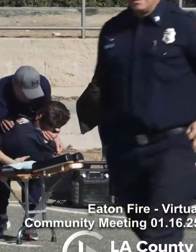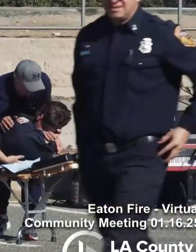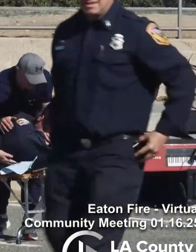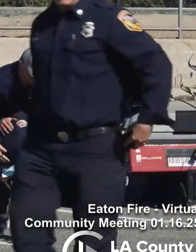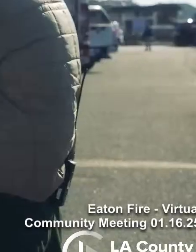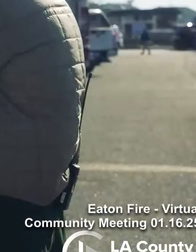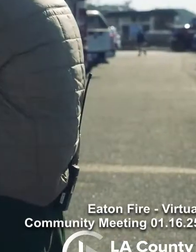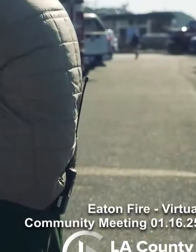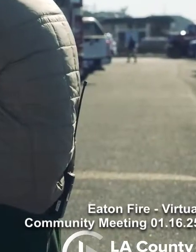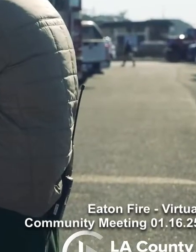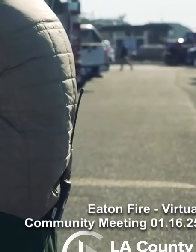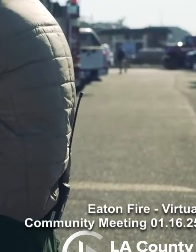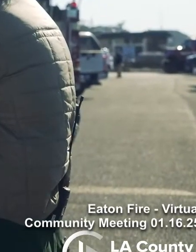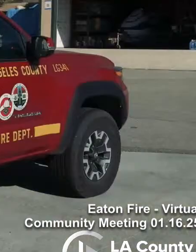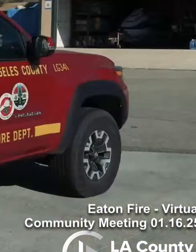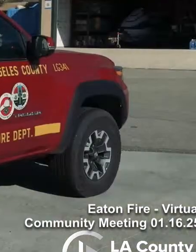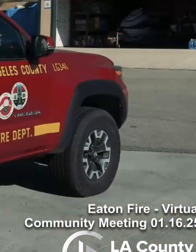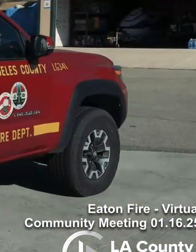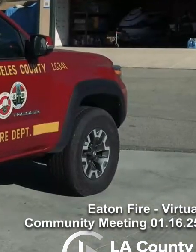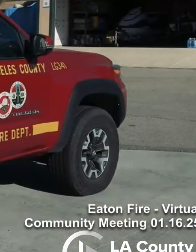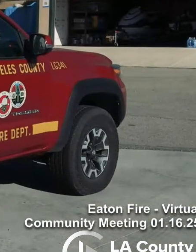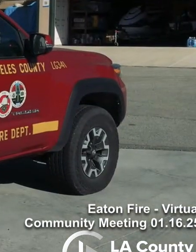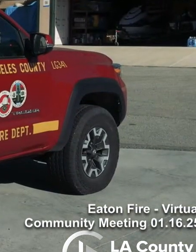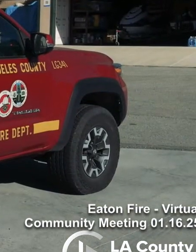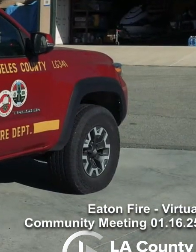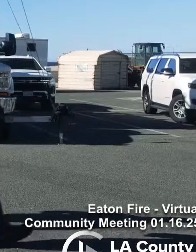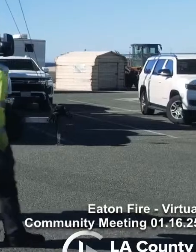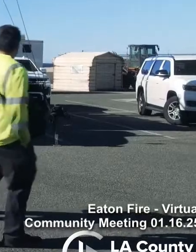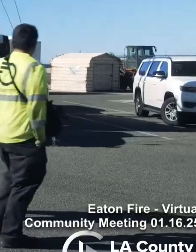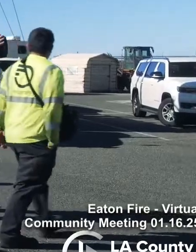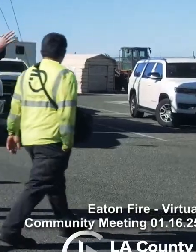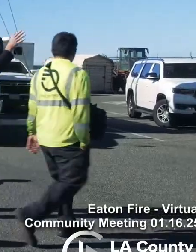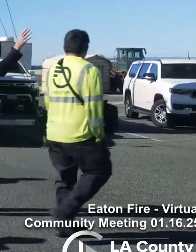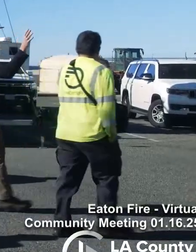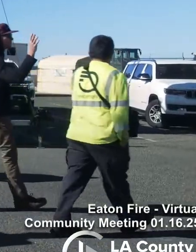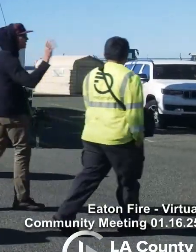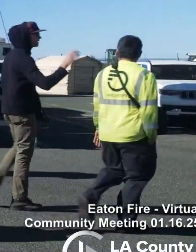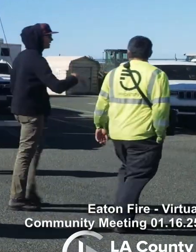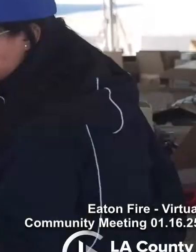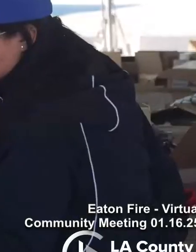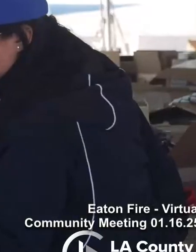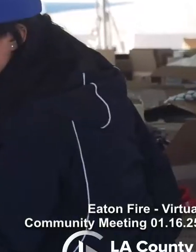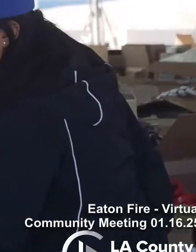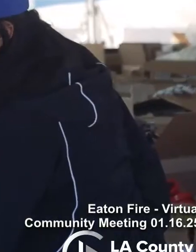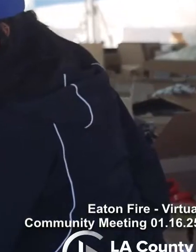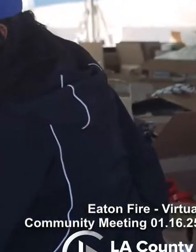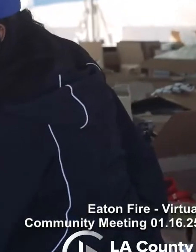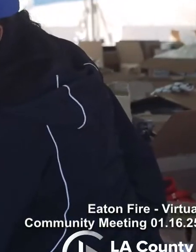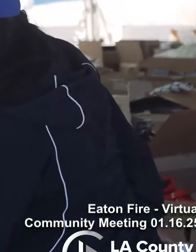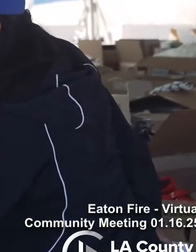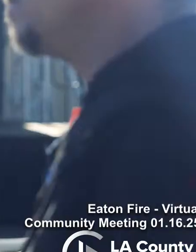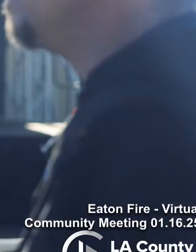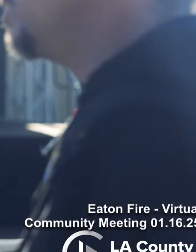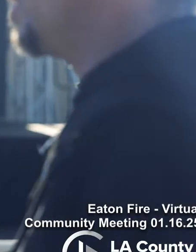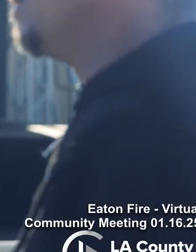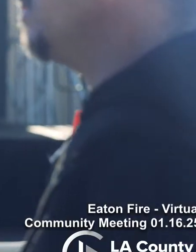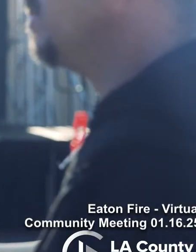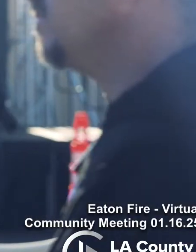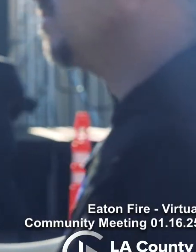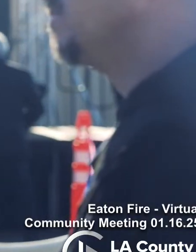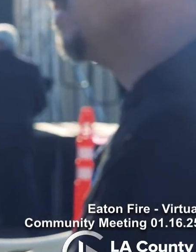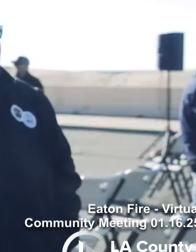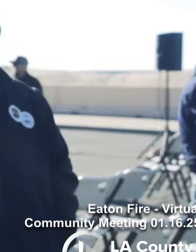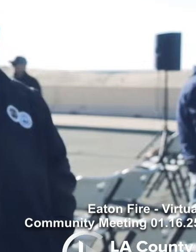other county agencies. We've got our ocean lifeguards, they're incredible with this. We have our Office of Emergency Management. We have all of our admin staff. We have just